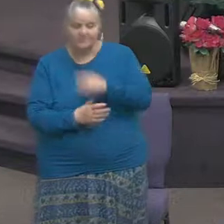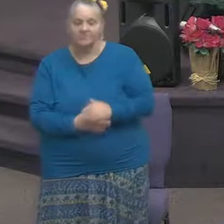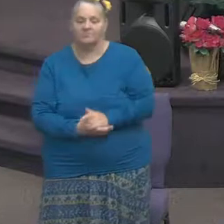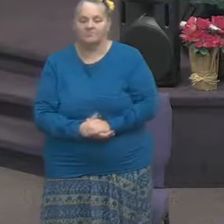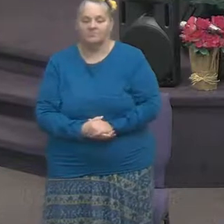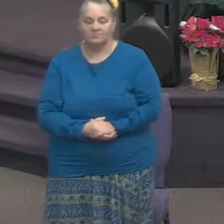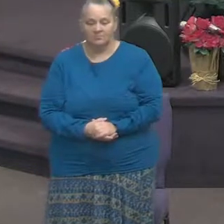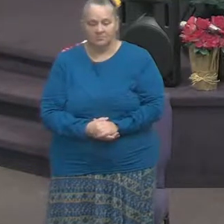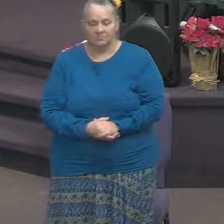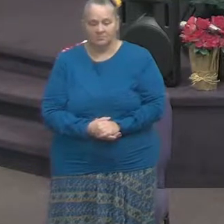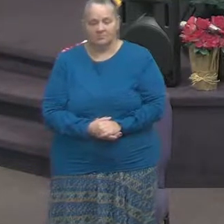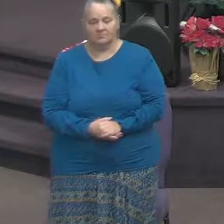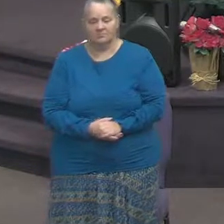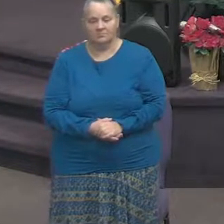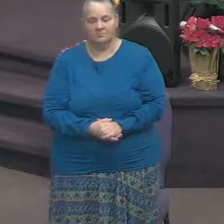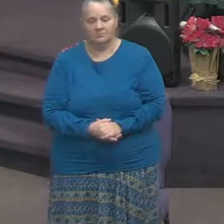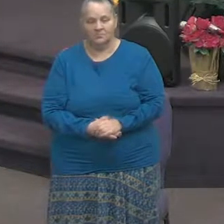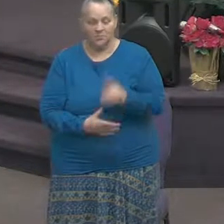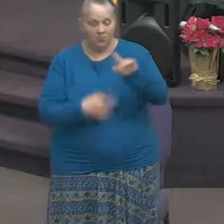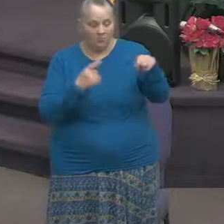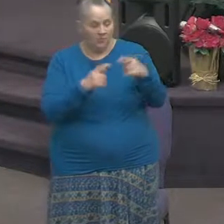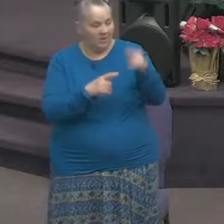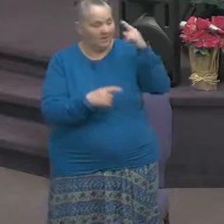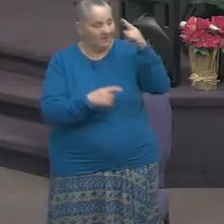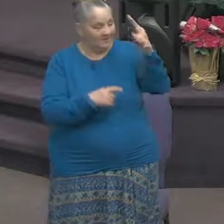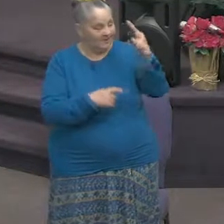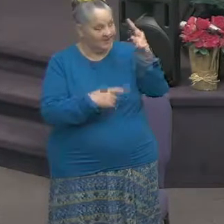Amen. And when I think